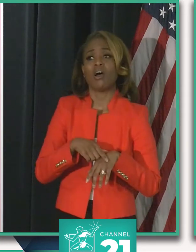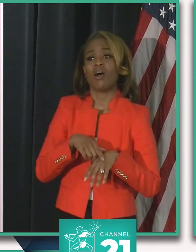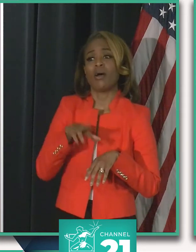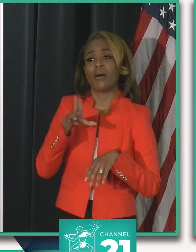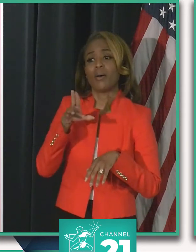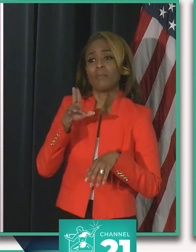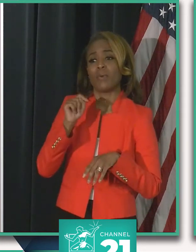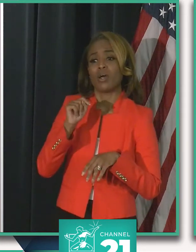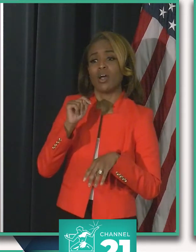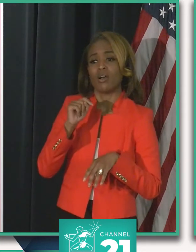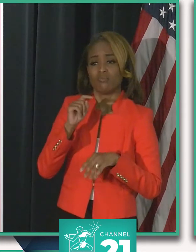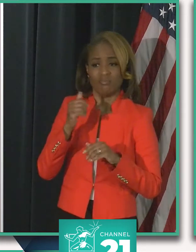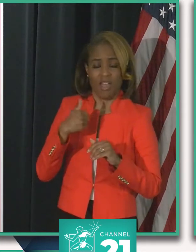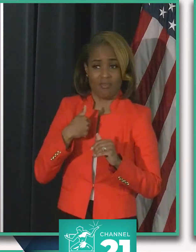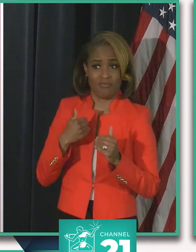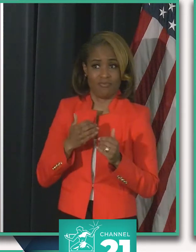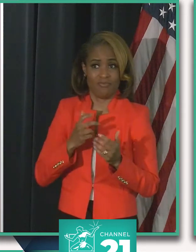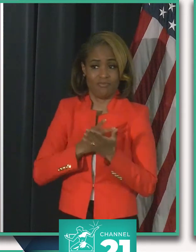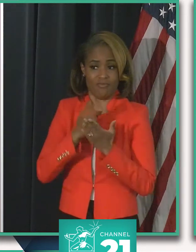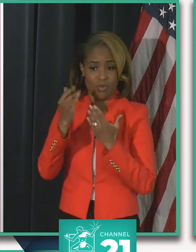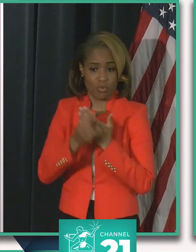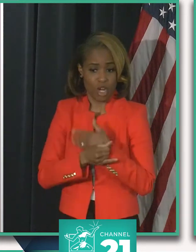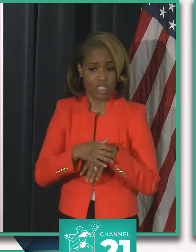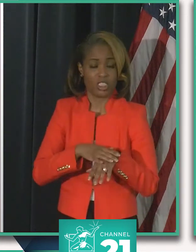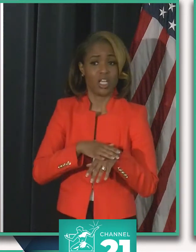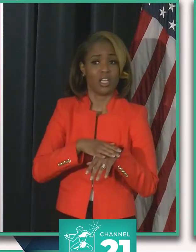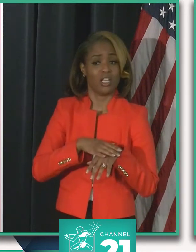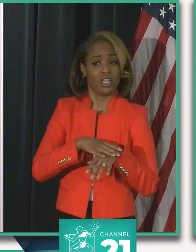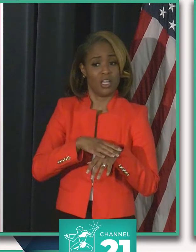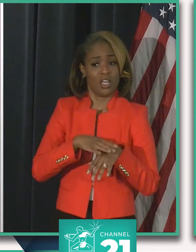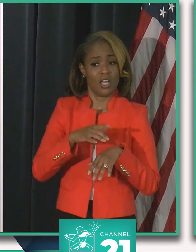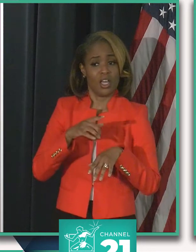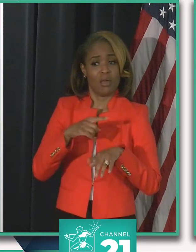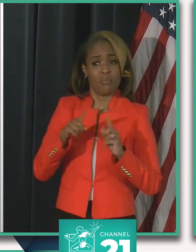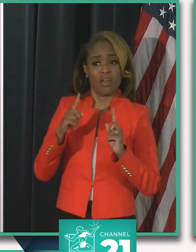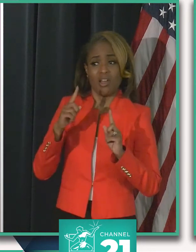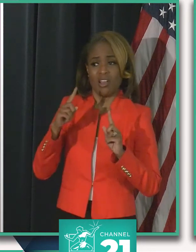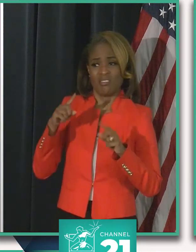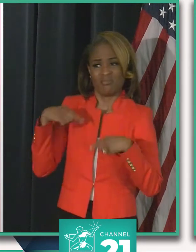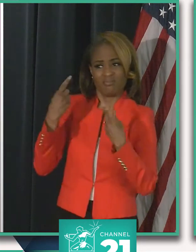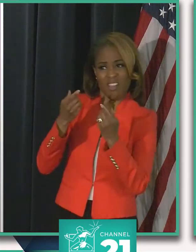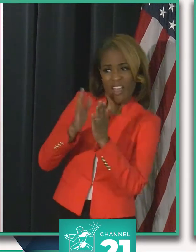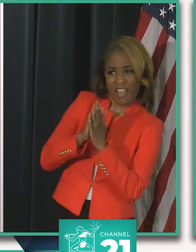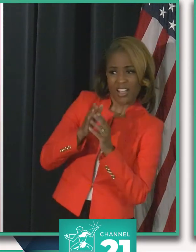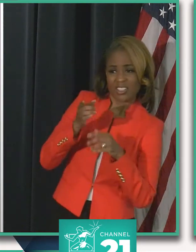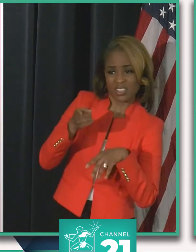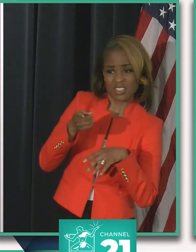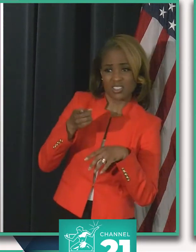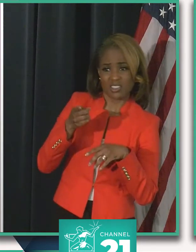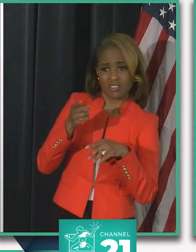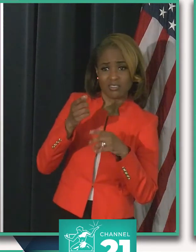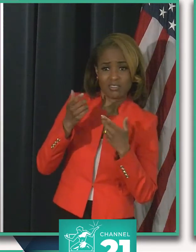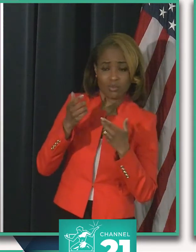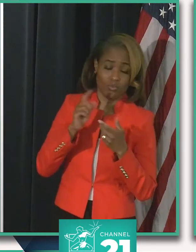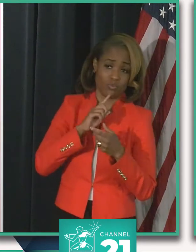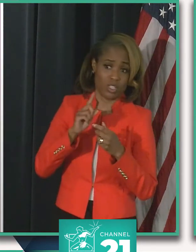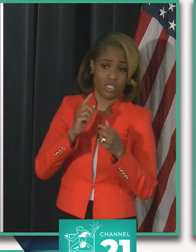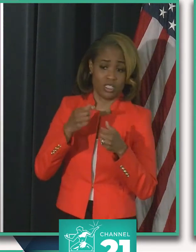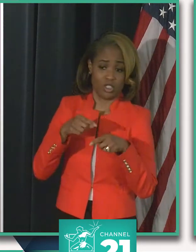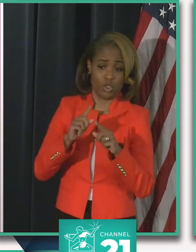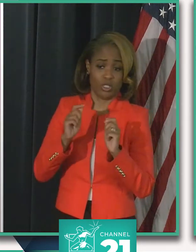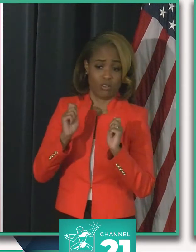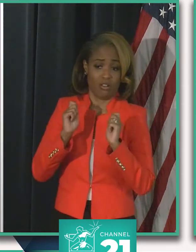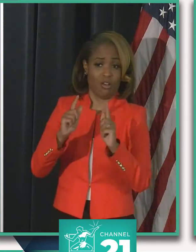about the official project. I've been asking Kim, and actually all of our Block